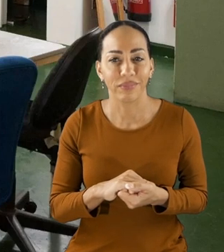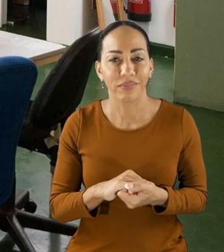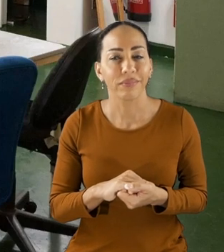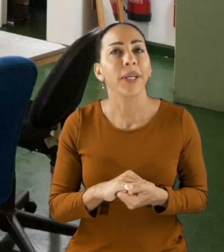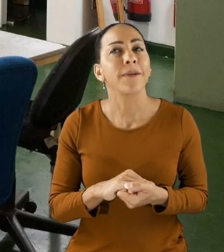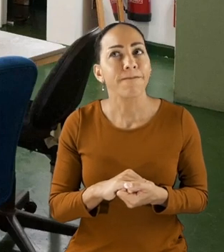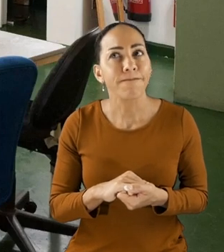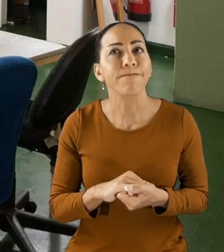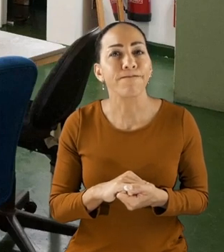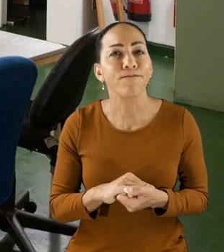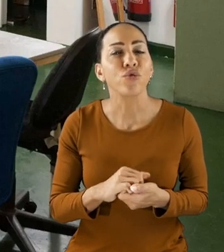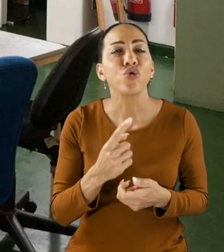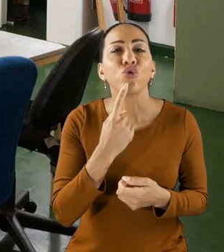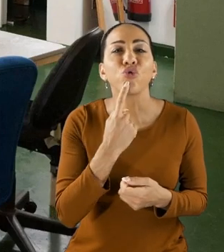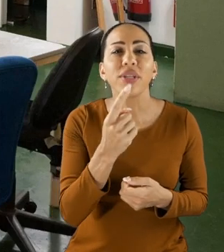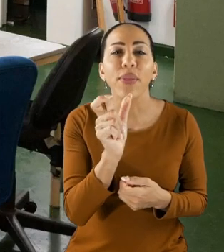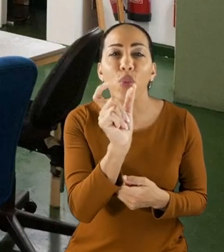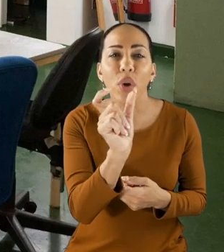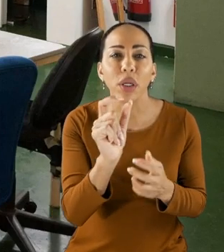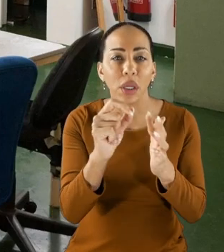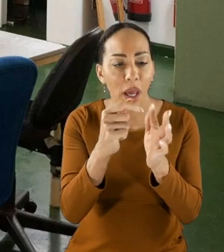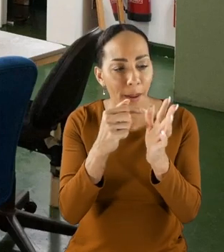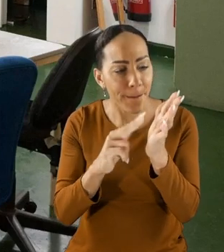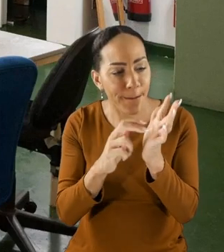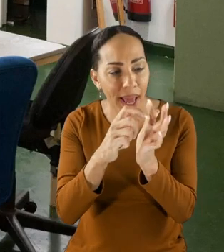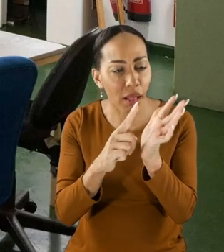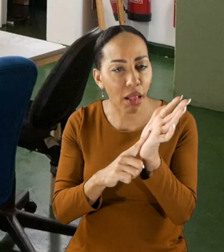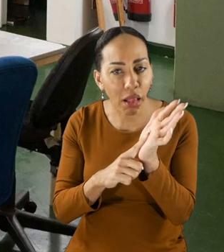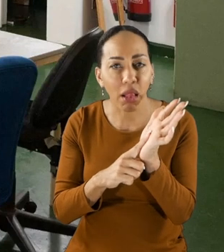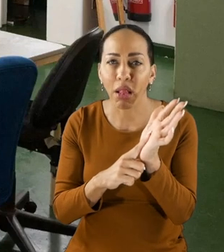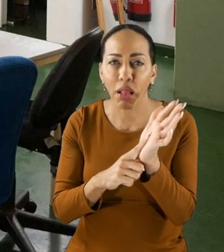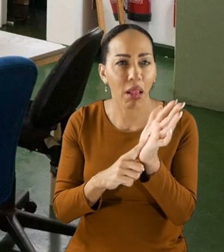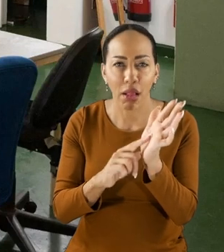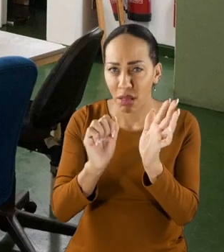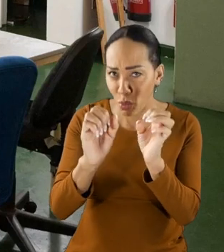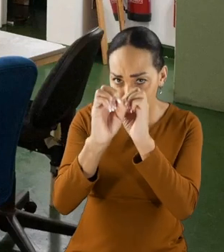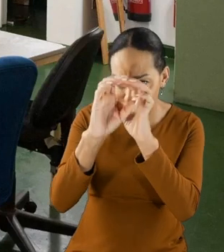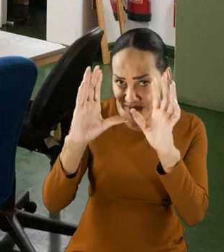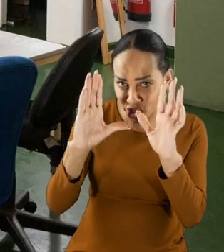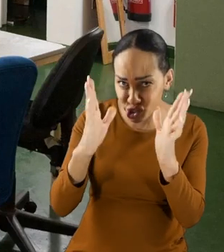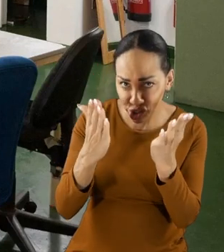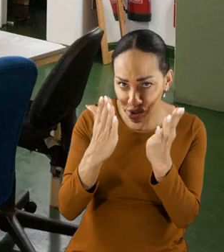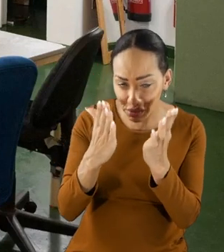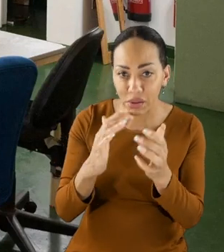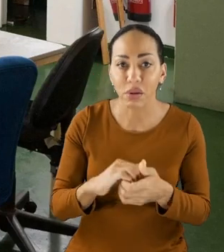Could you expand, Jamie, on your term panel? When you say panel, how do you envisage that? What would that